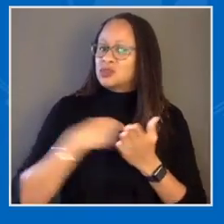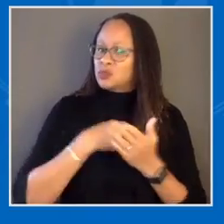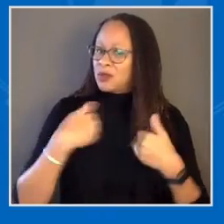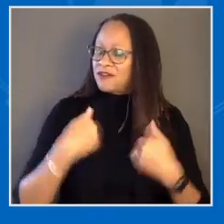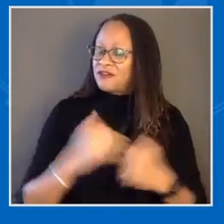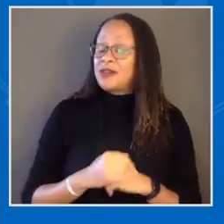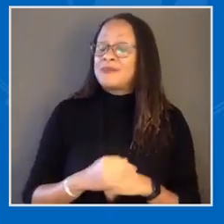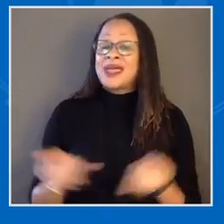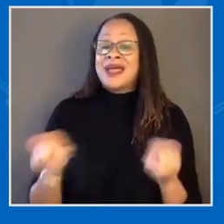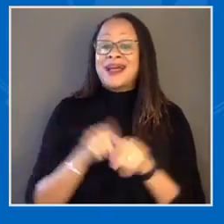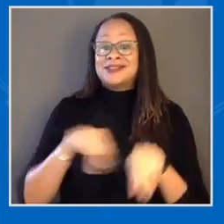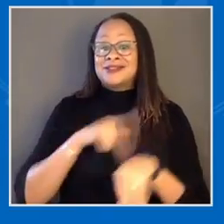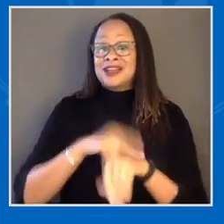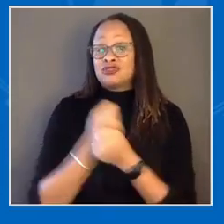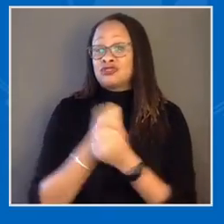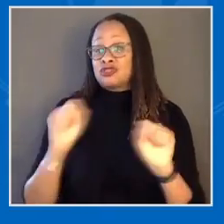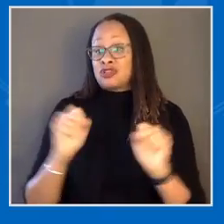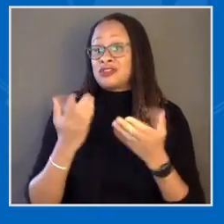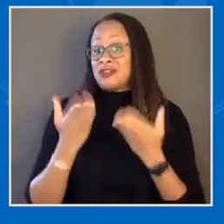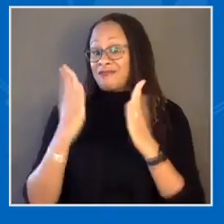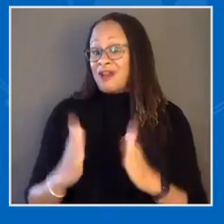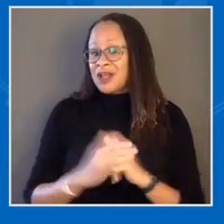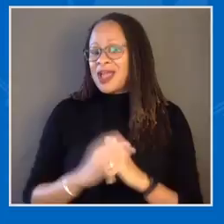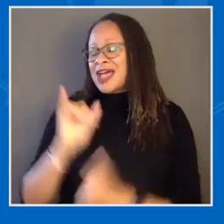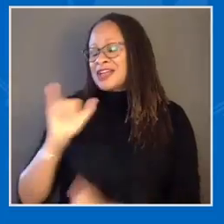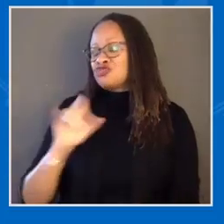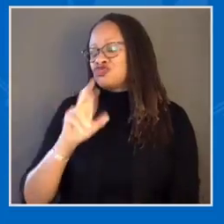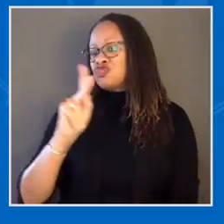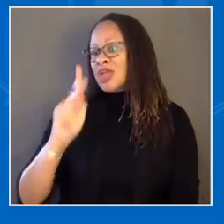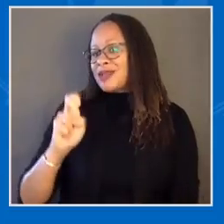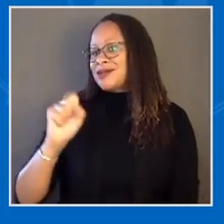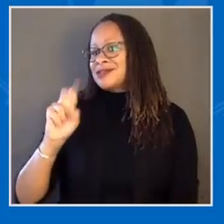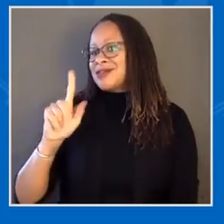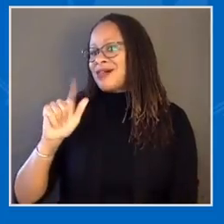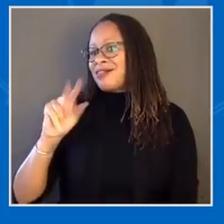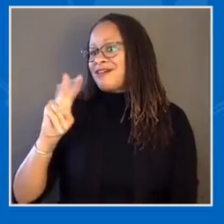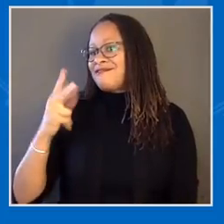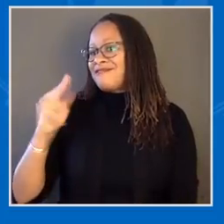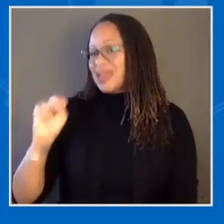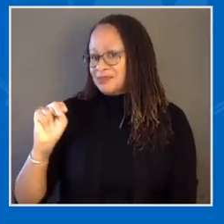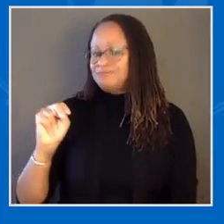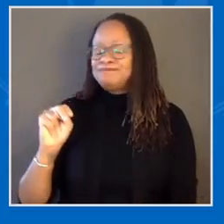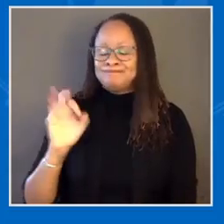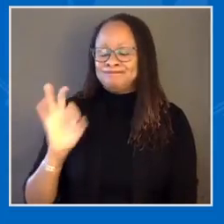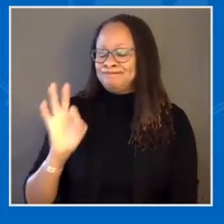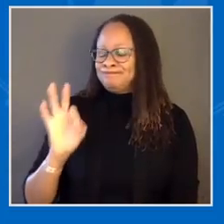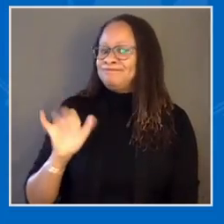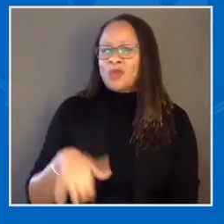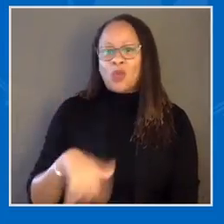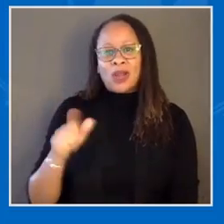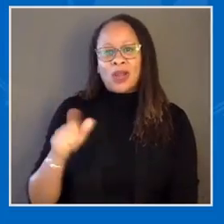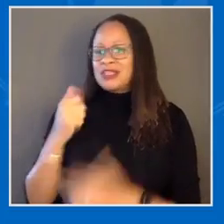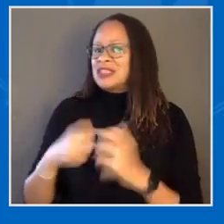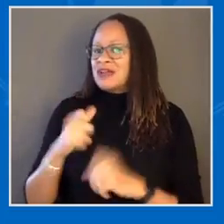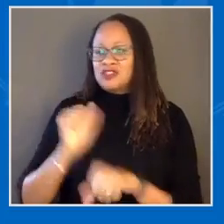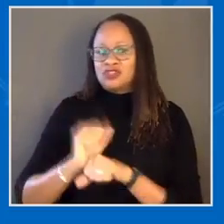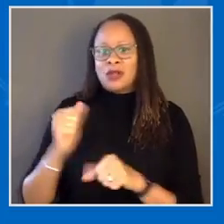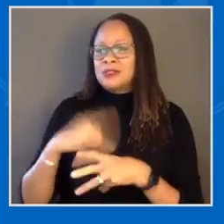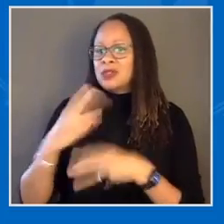Jake Sullivan. He's once-in-a-generation intellect with experience and temperament for one of the toughest jobs in the